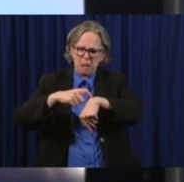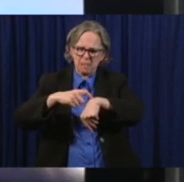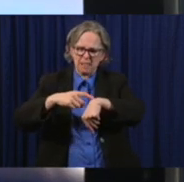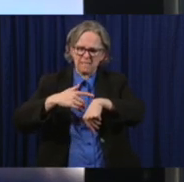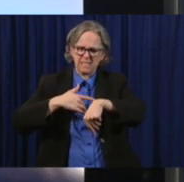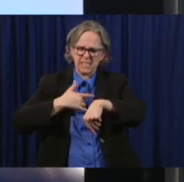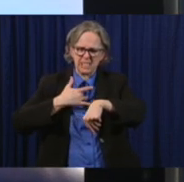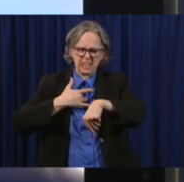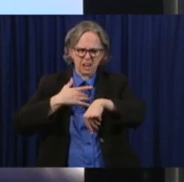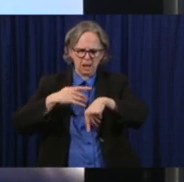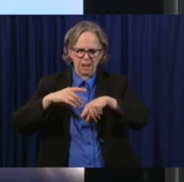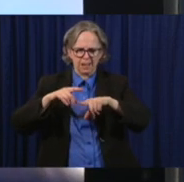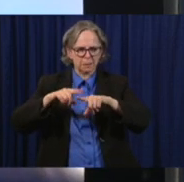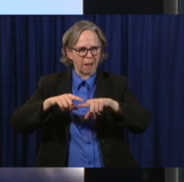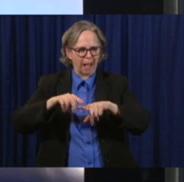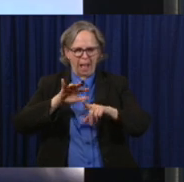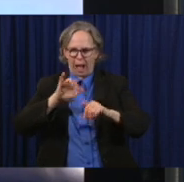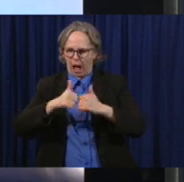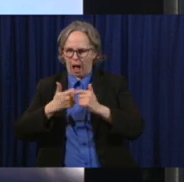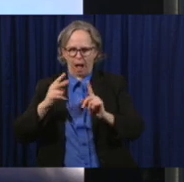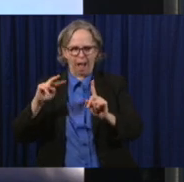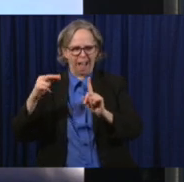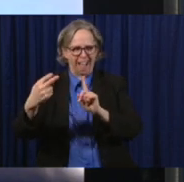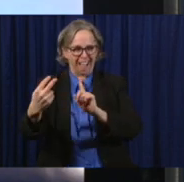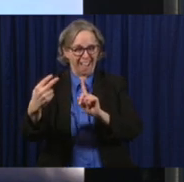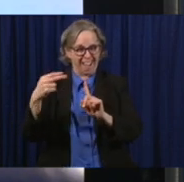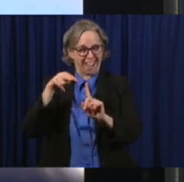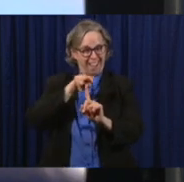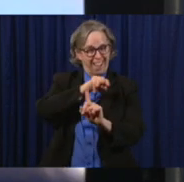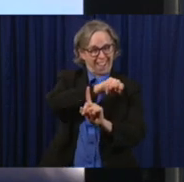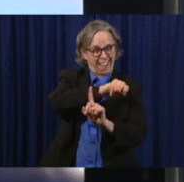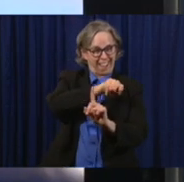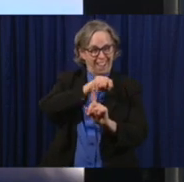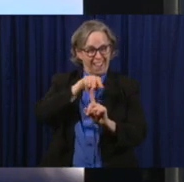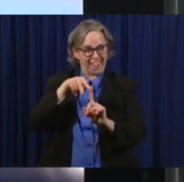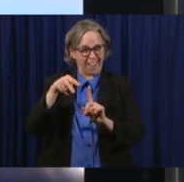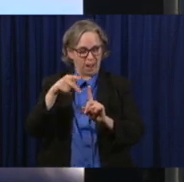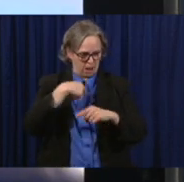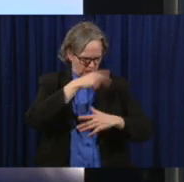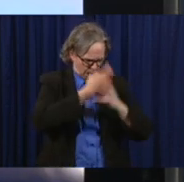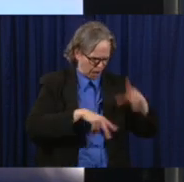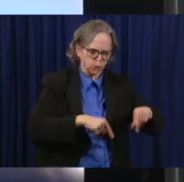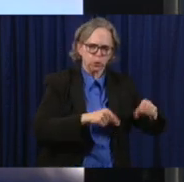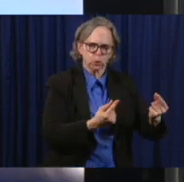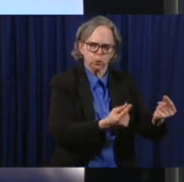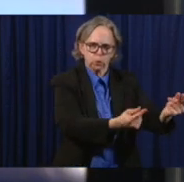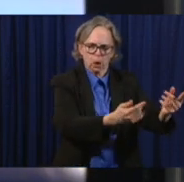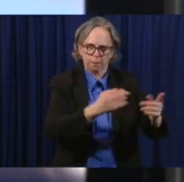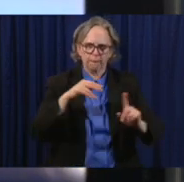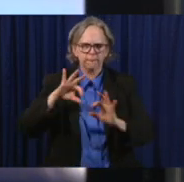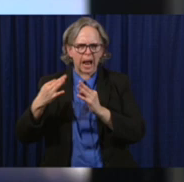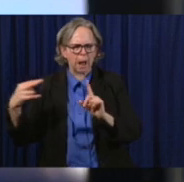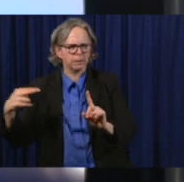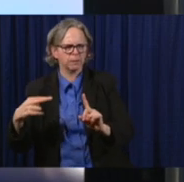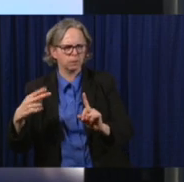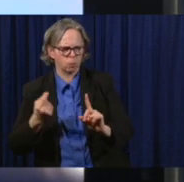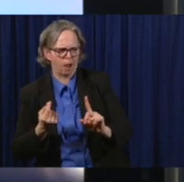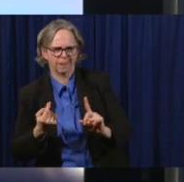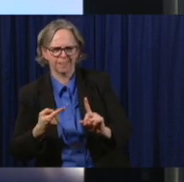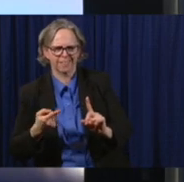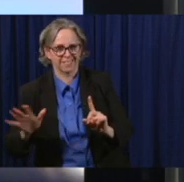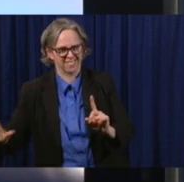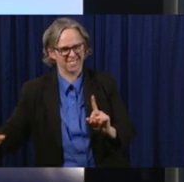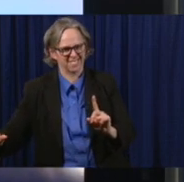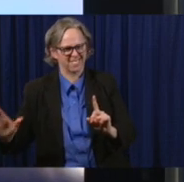perceived for that person or that family? You know, I want people to know that we recognize